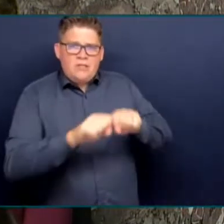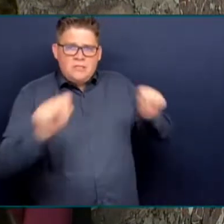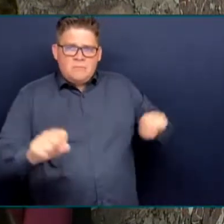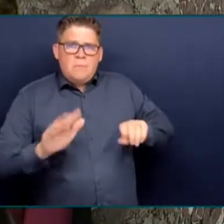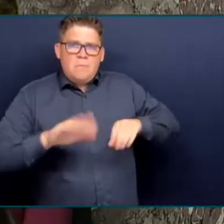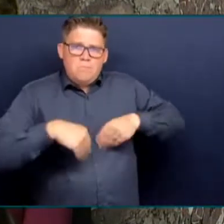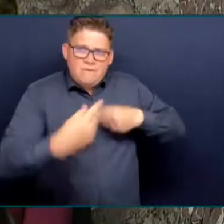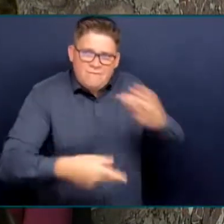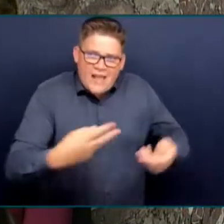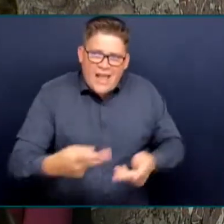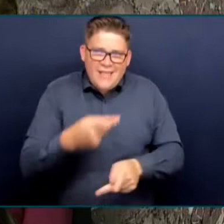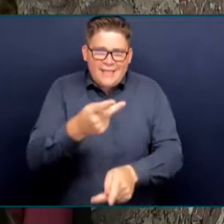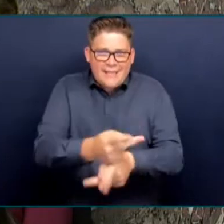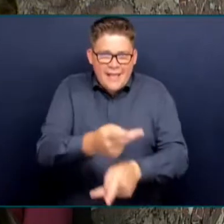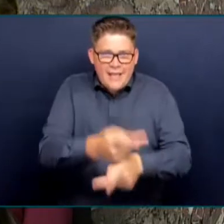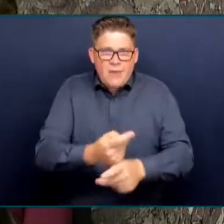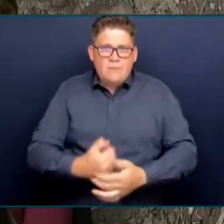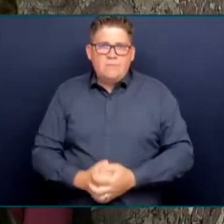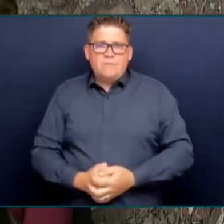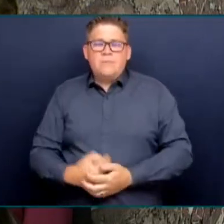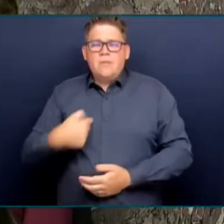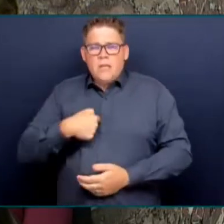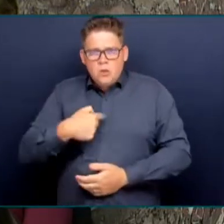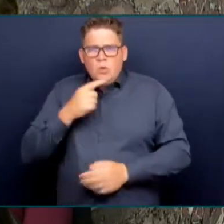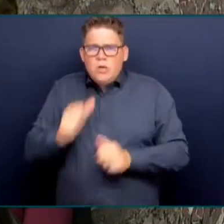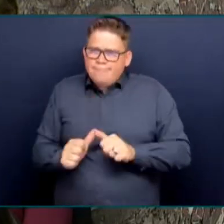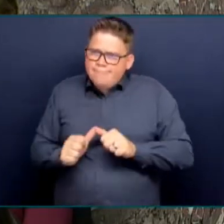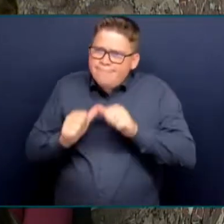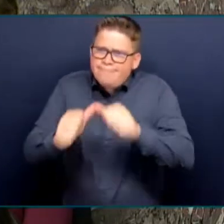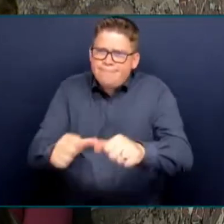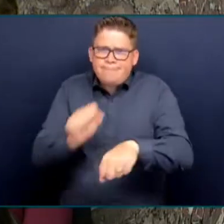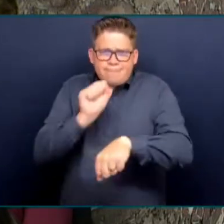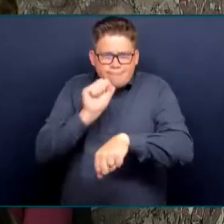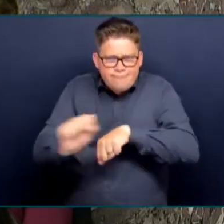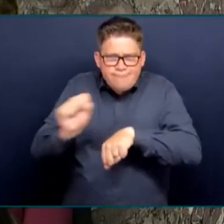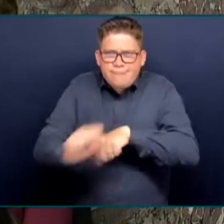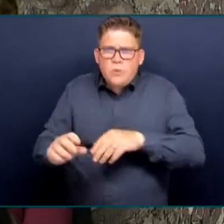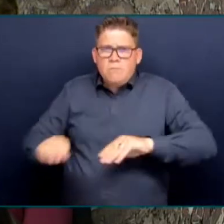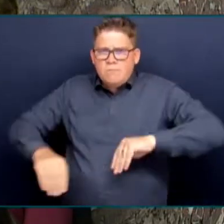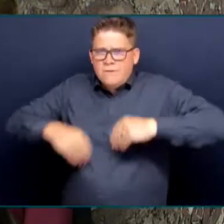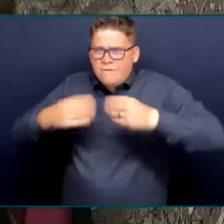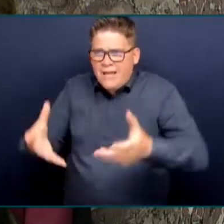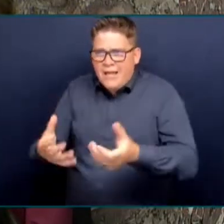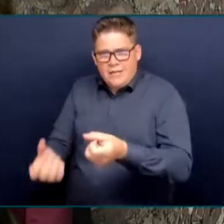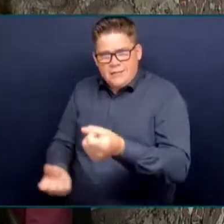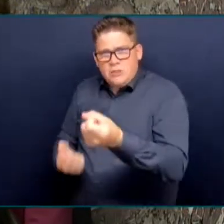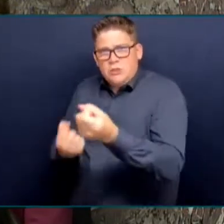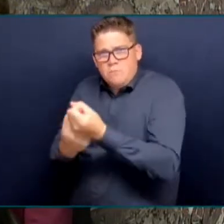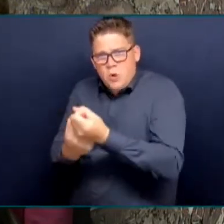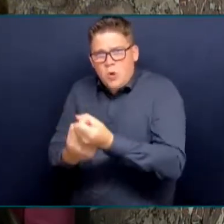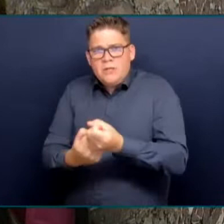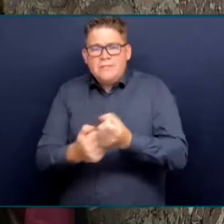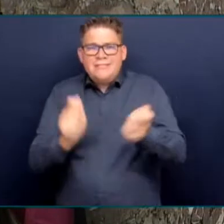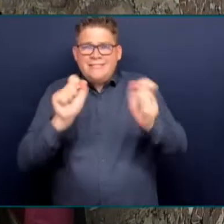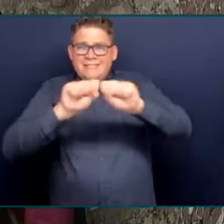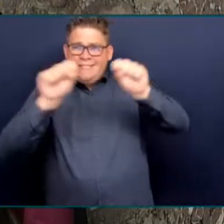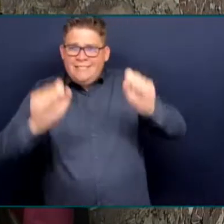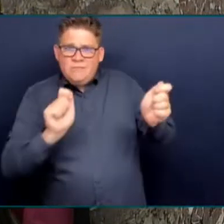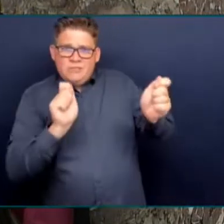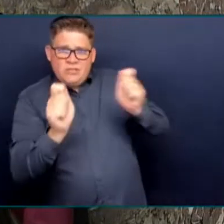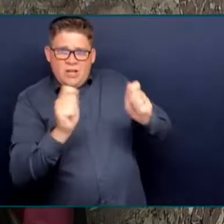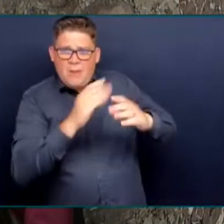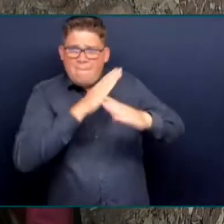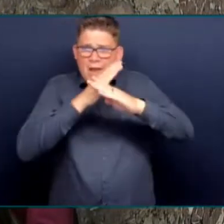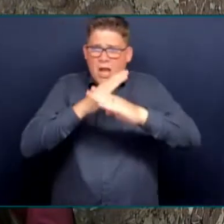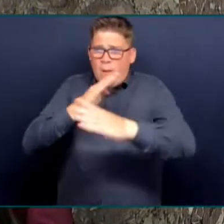Speaker, continue to provide the support we need, continue to transform the system, continue to break down barriers, continue to provide